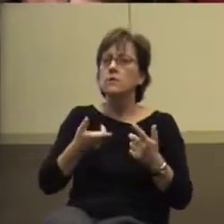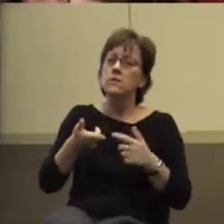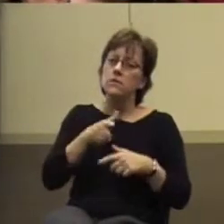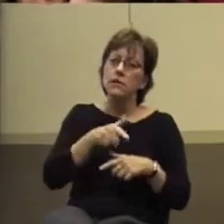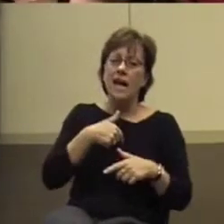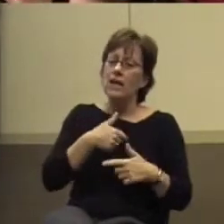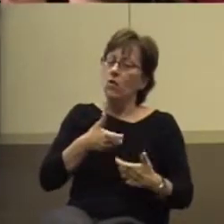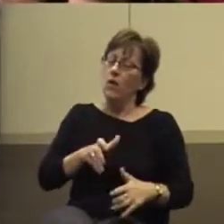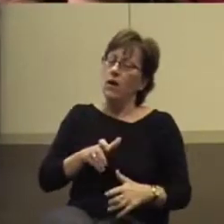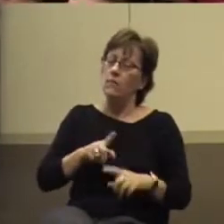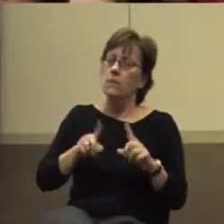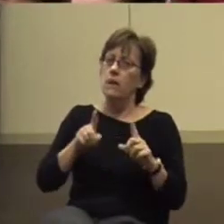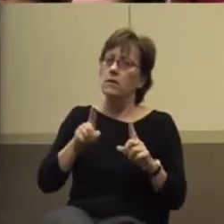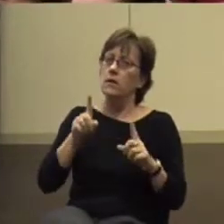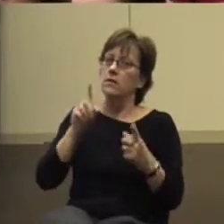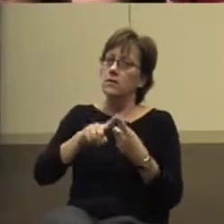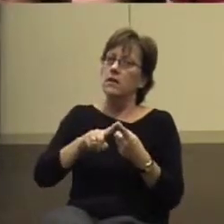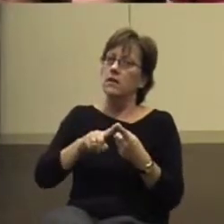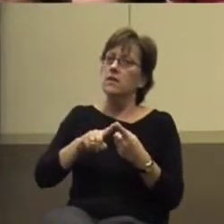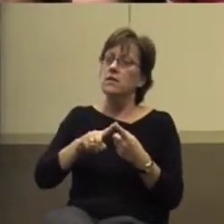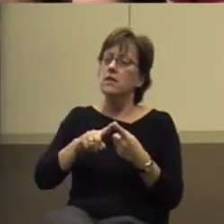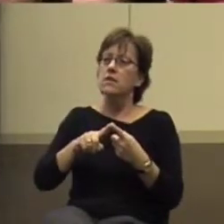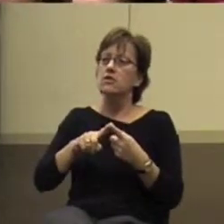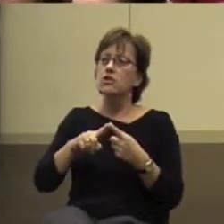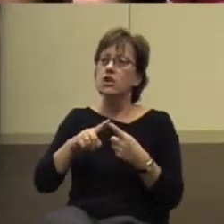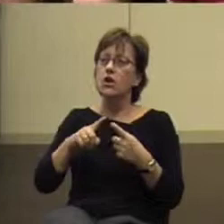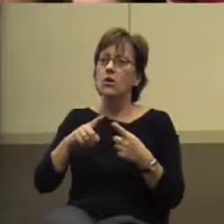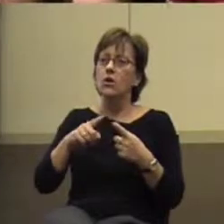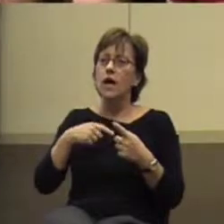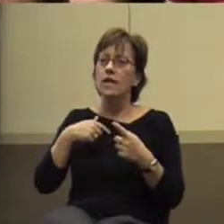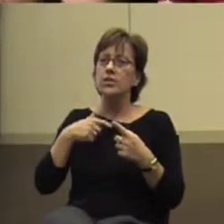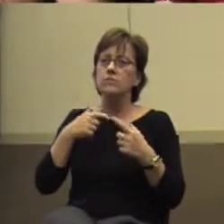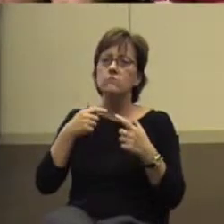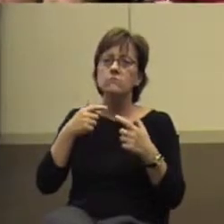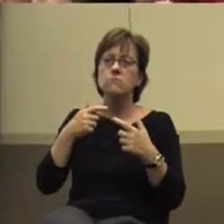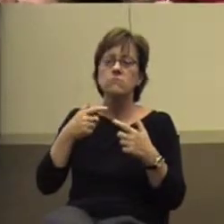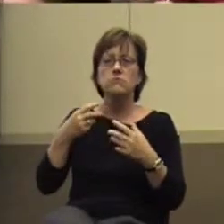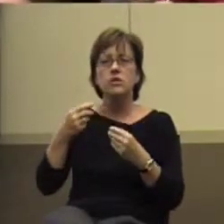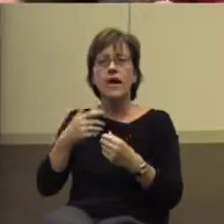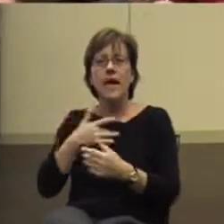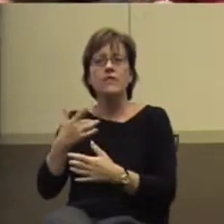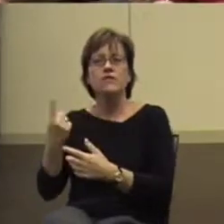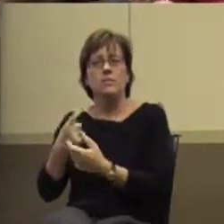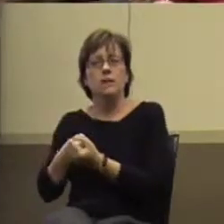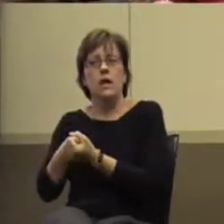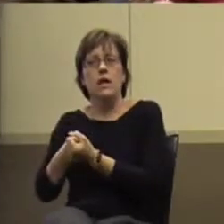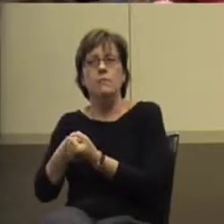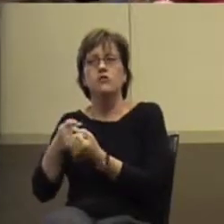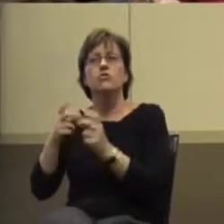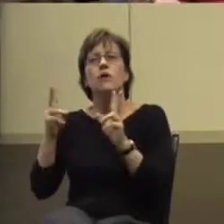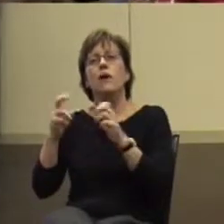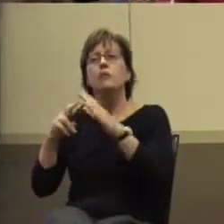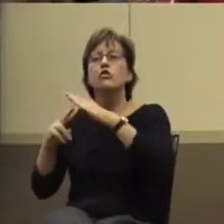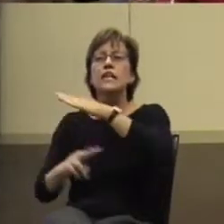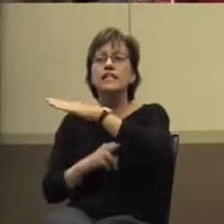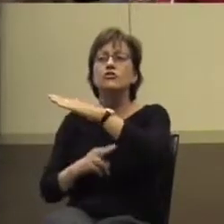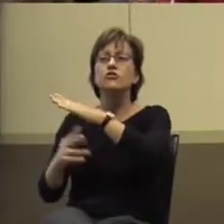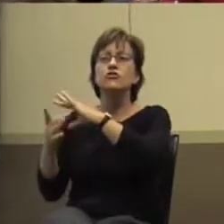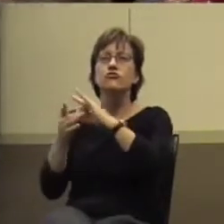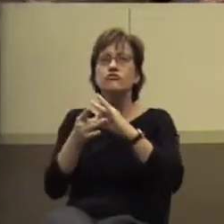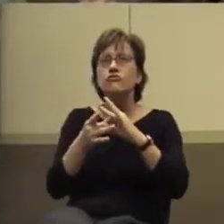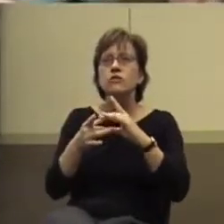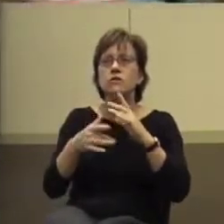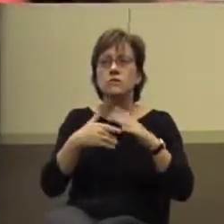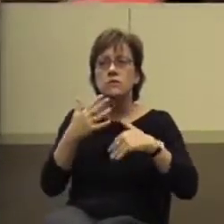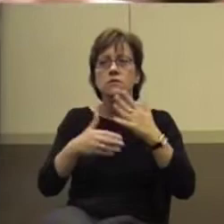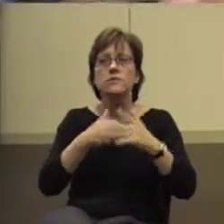isn't something I want to do, but at least until I get there, I'm continuing. Right. Okay. To help like bridge. Yeah. Yeah.